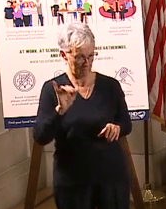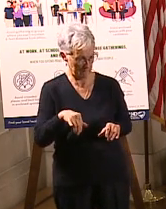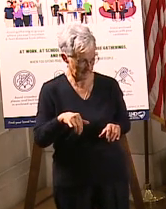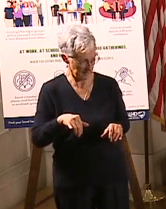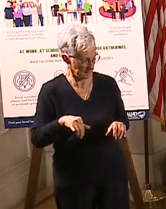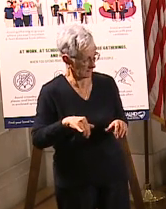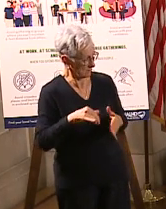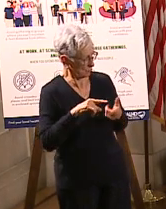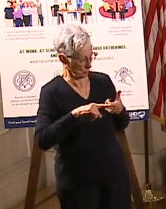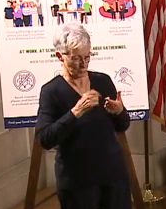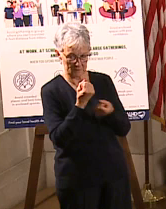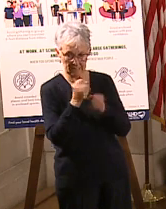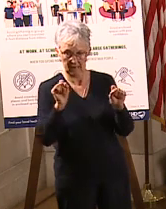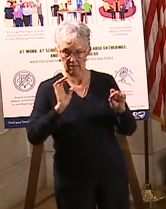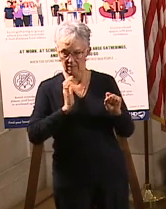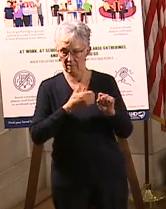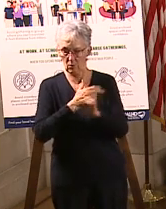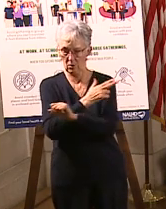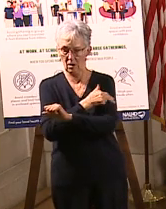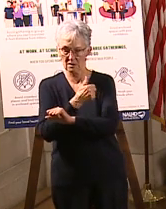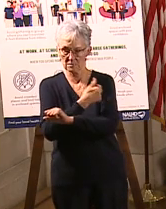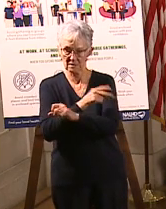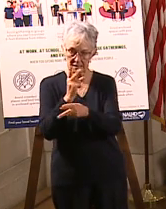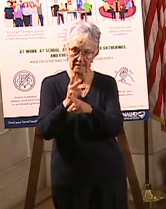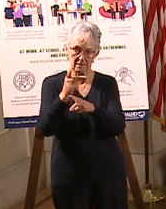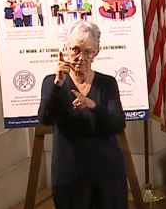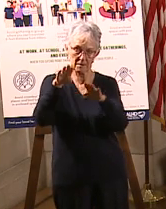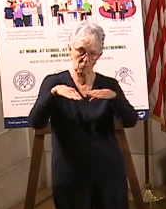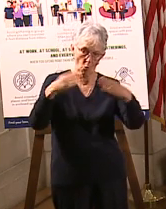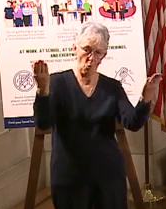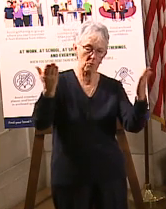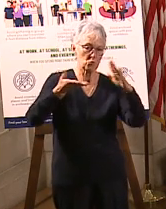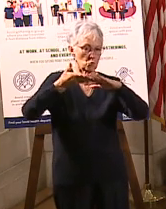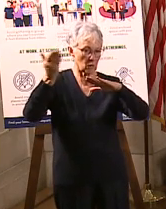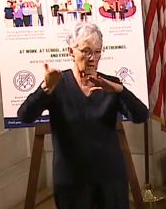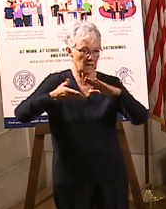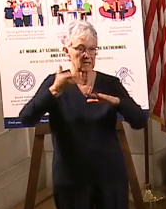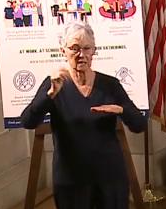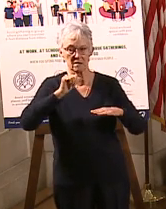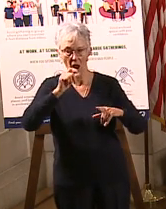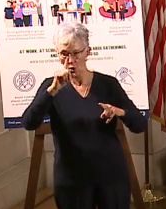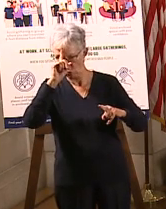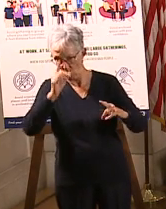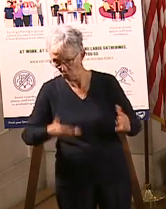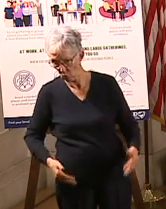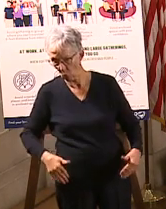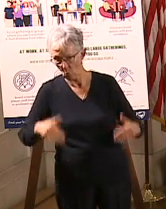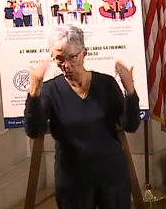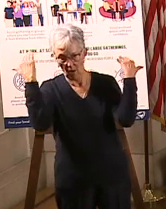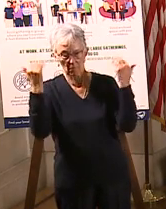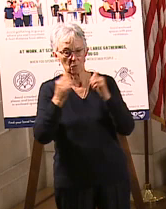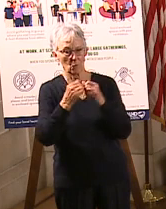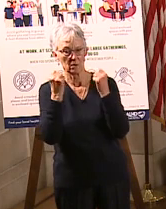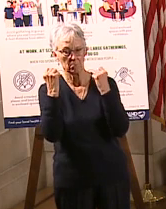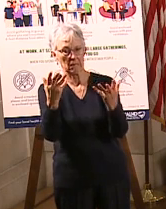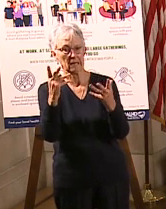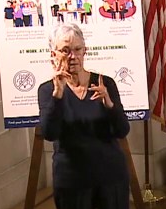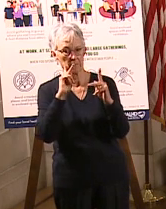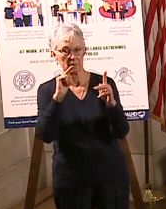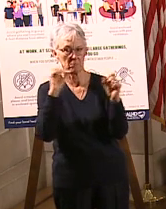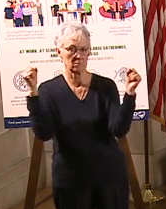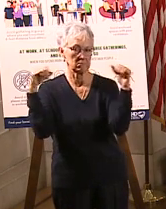we preserve our hospital capacity. That's going to be important to make sure that every Nebraskan can get that hospital bed, that ICU bed, or that ventilator when they